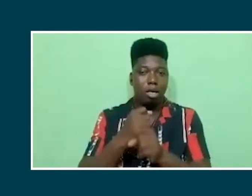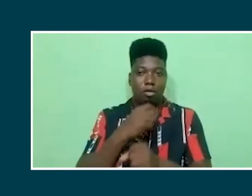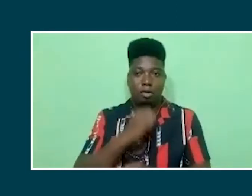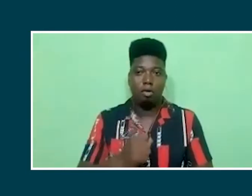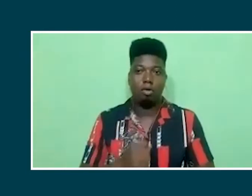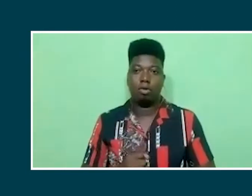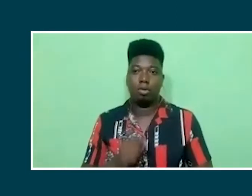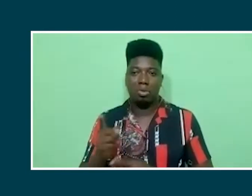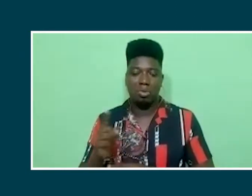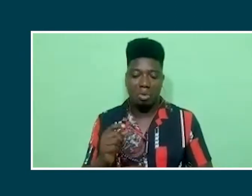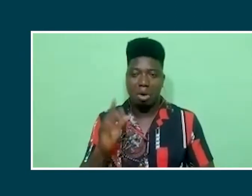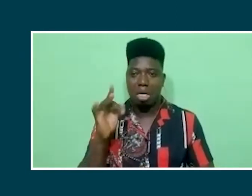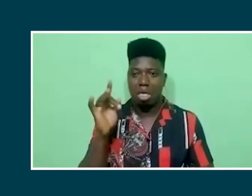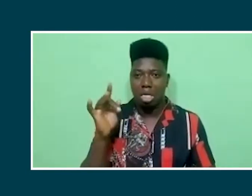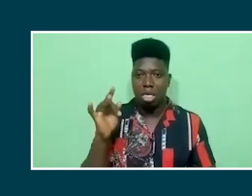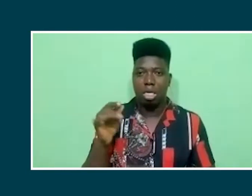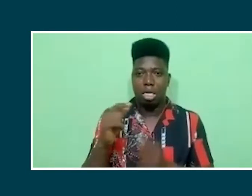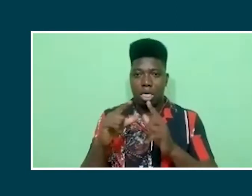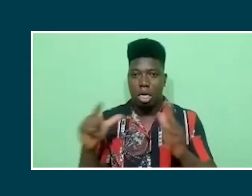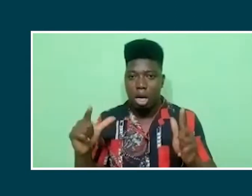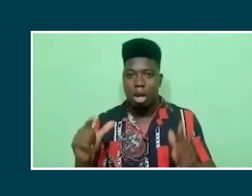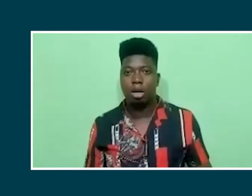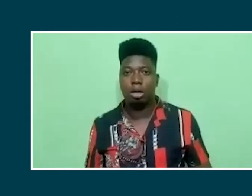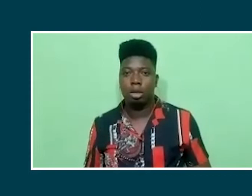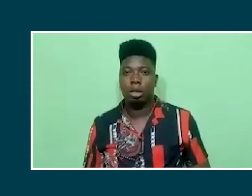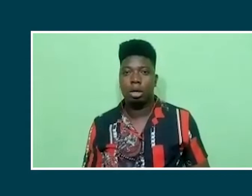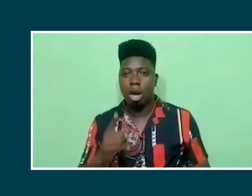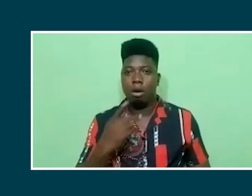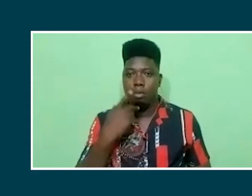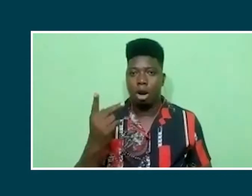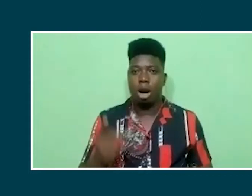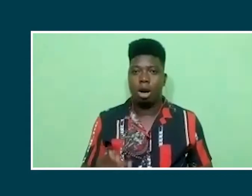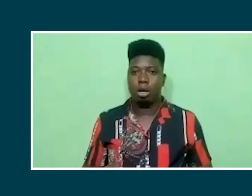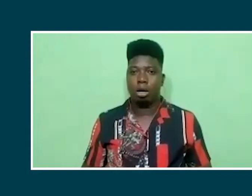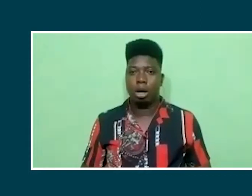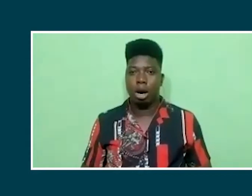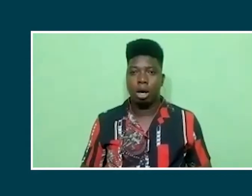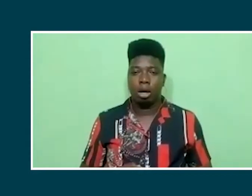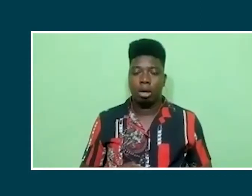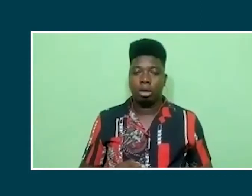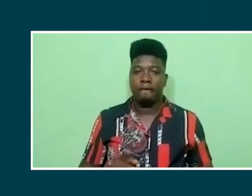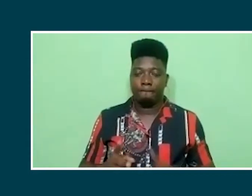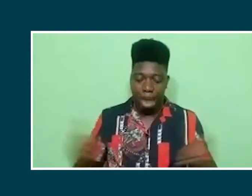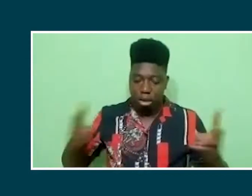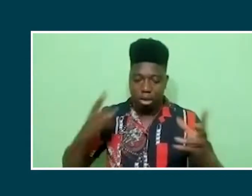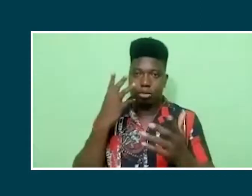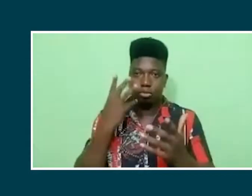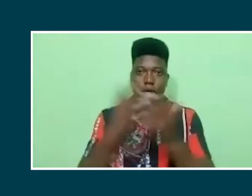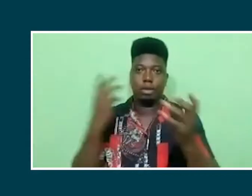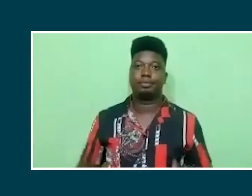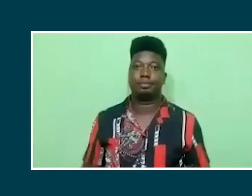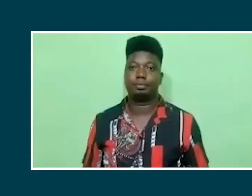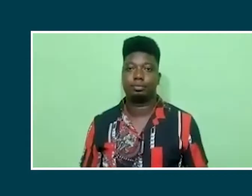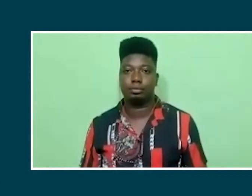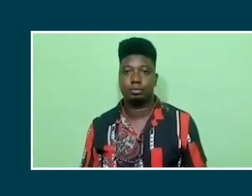knows consent very well. It's just part of how he rolls and how they